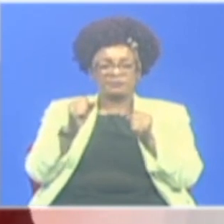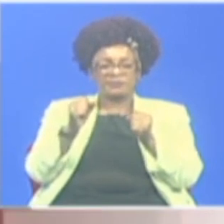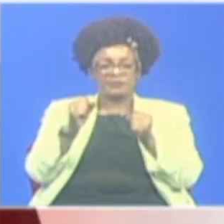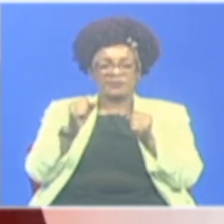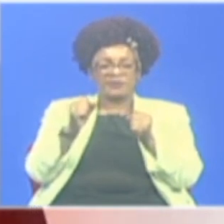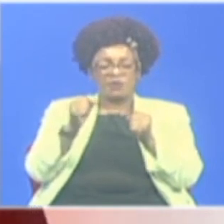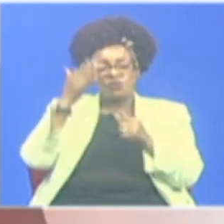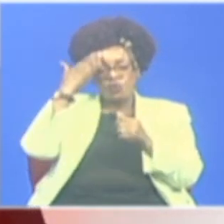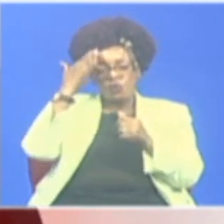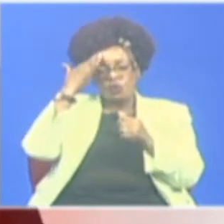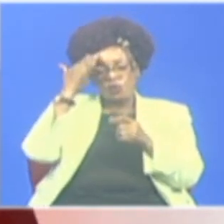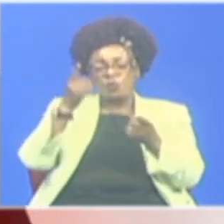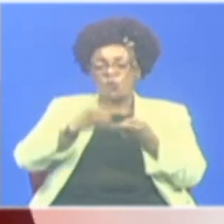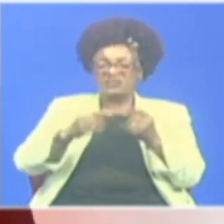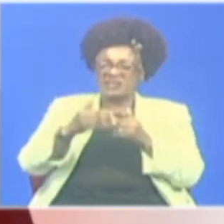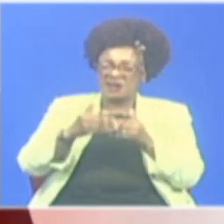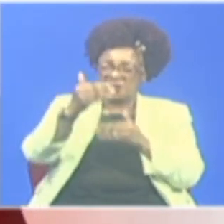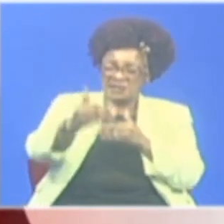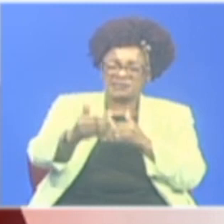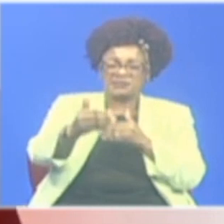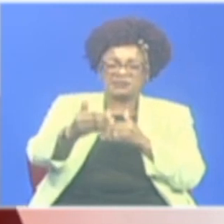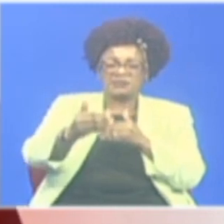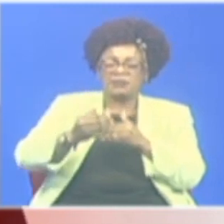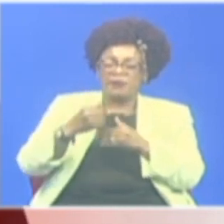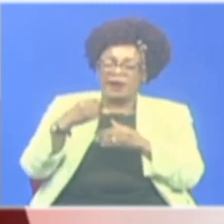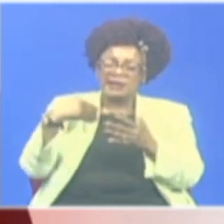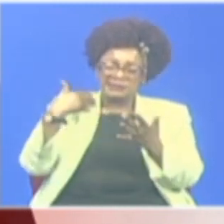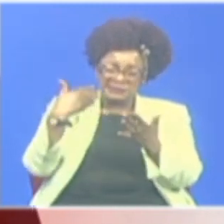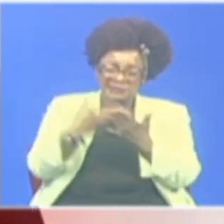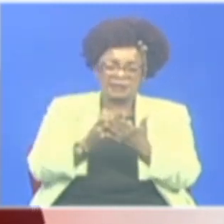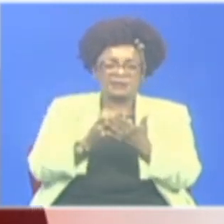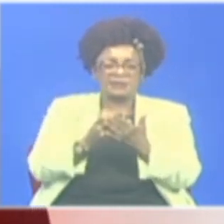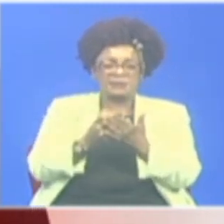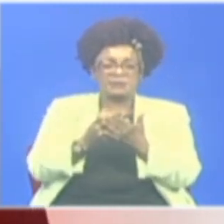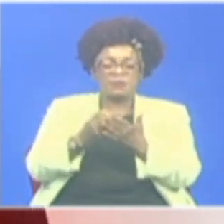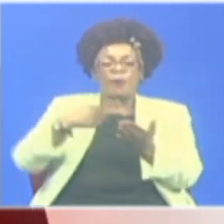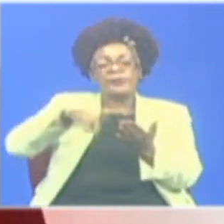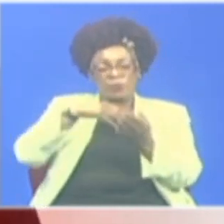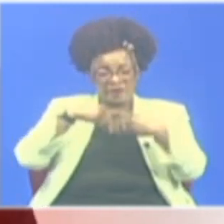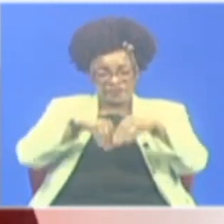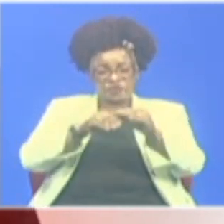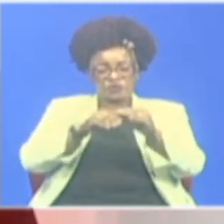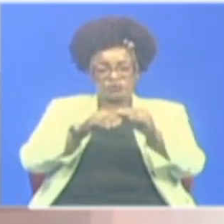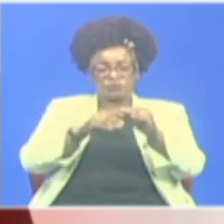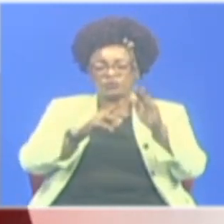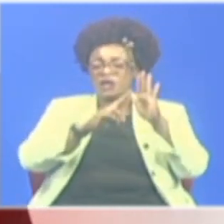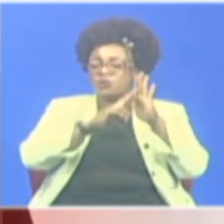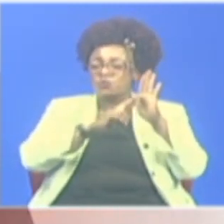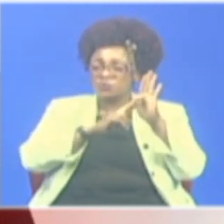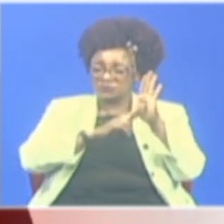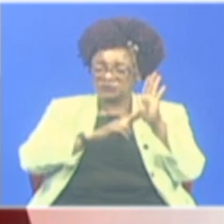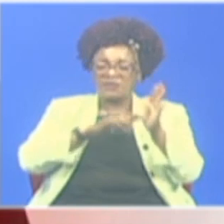ahead of us unless and until we adhere to the rules that we